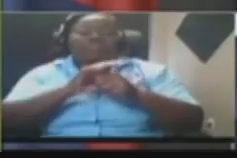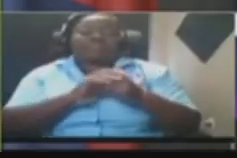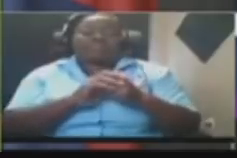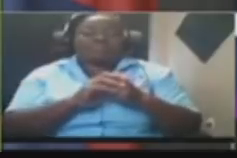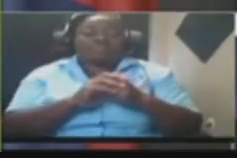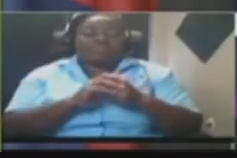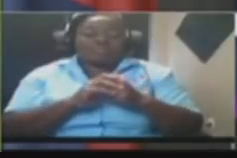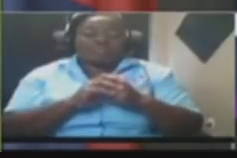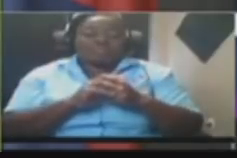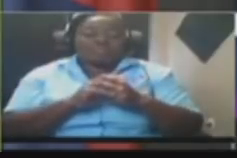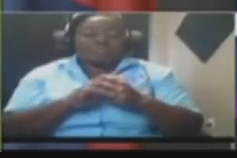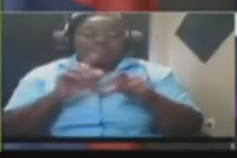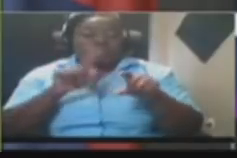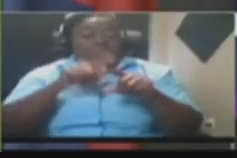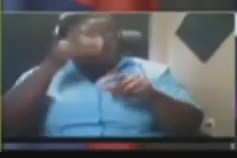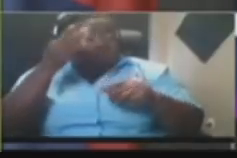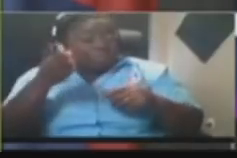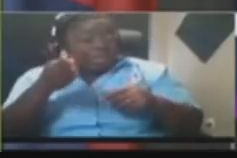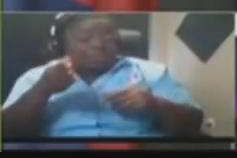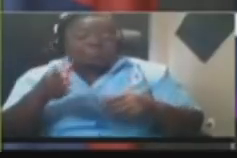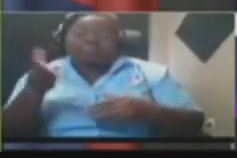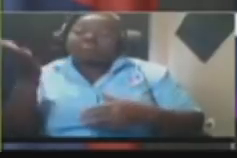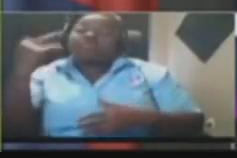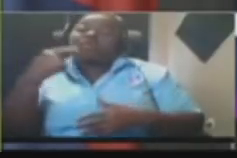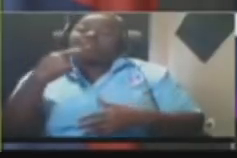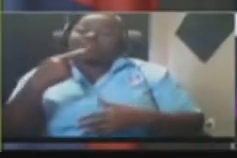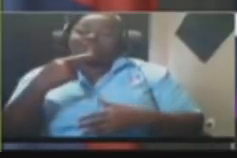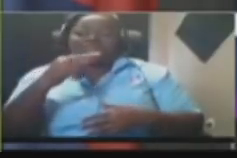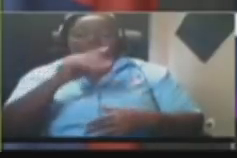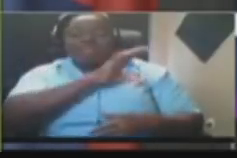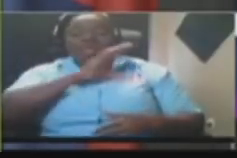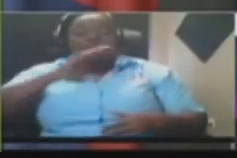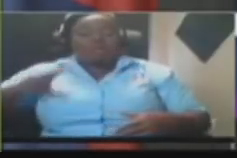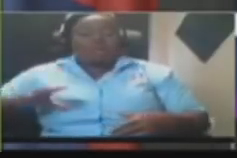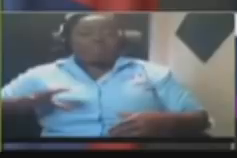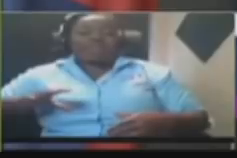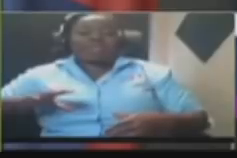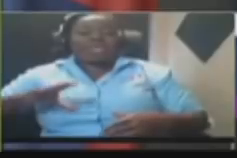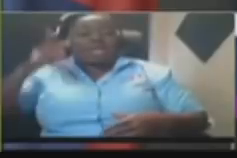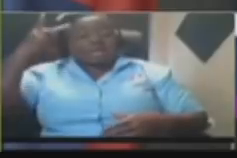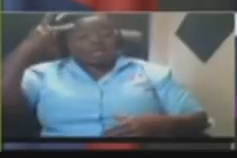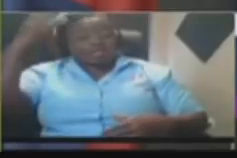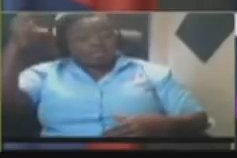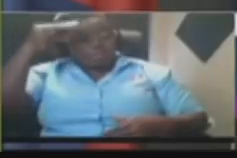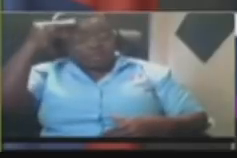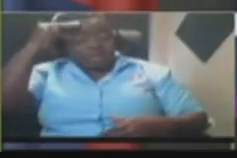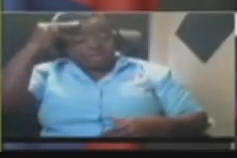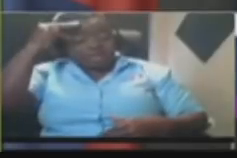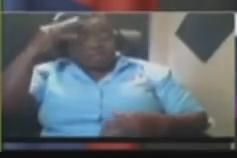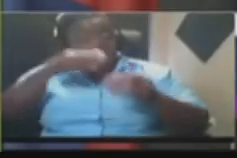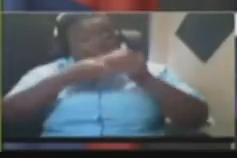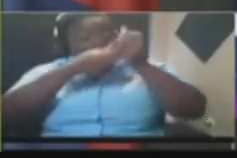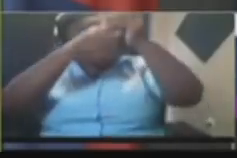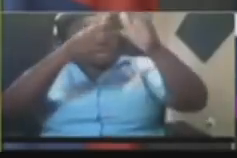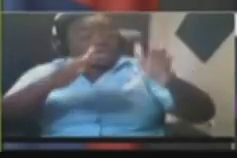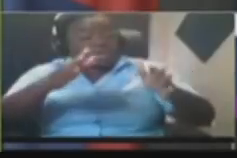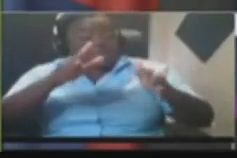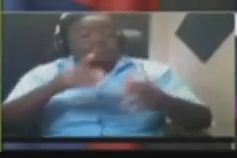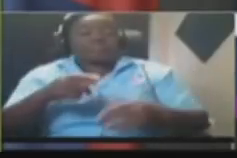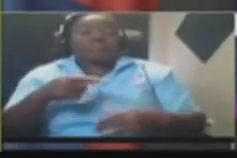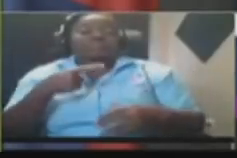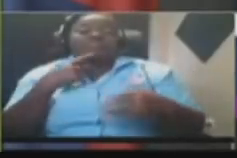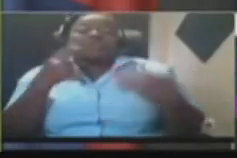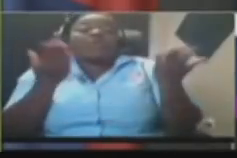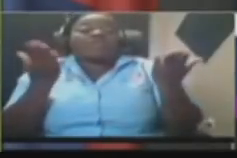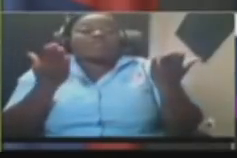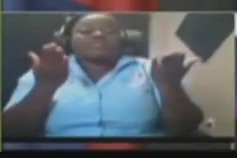this podium, I told the national population that the cabinet, and as Prime Minister, leader of the cabinet, our response would be